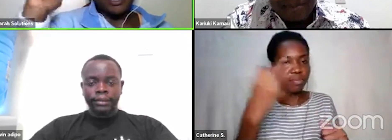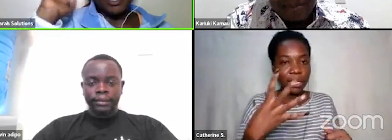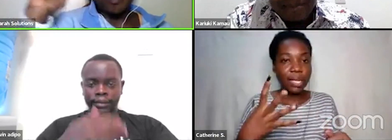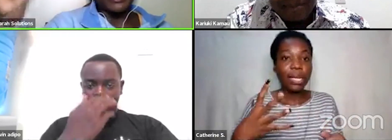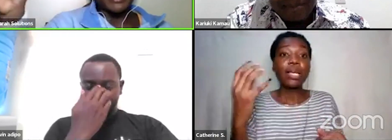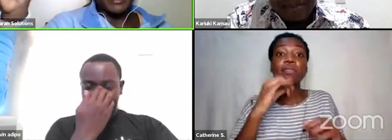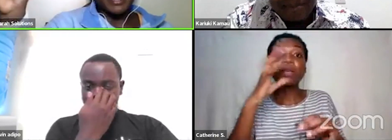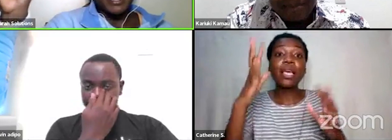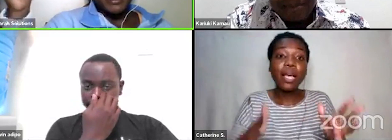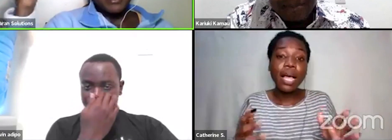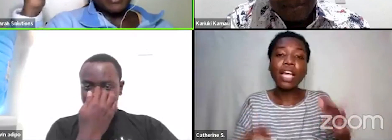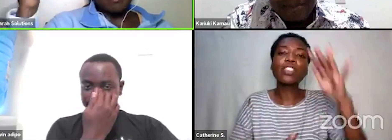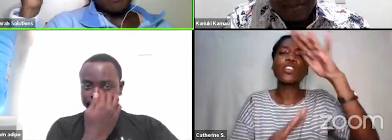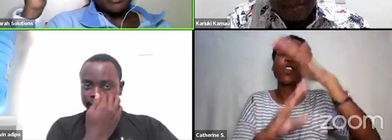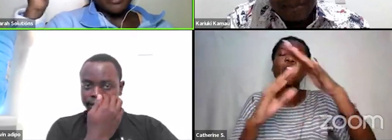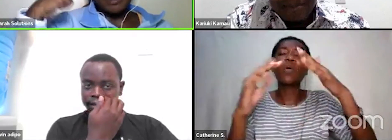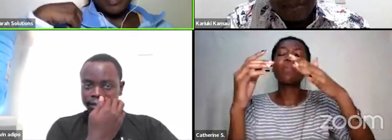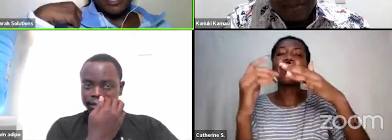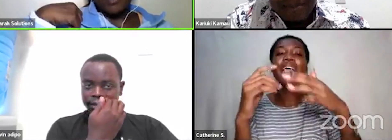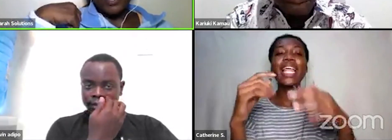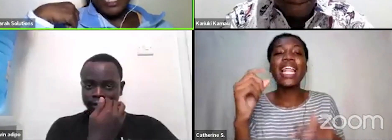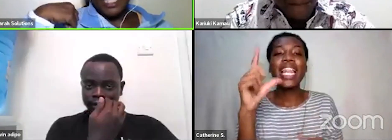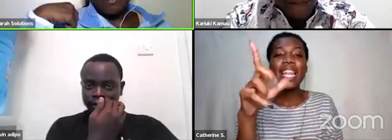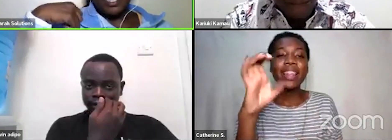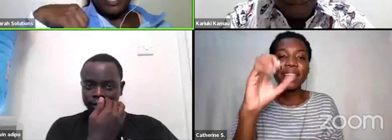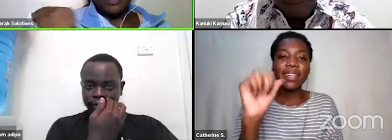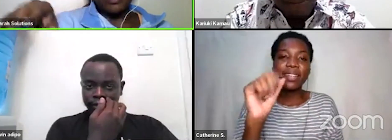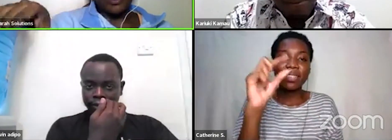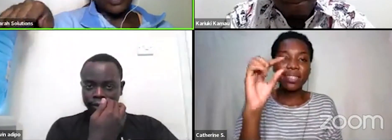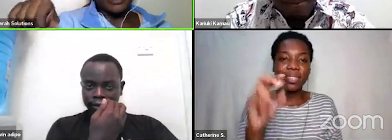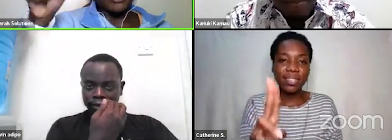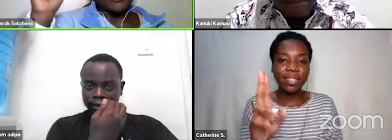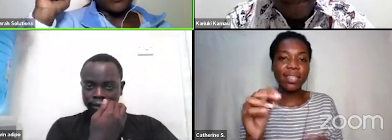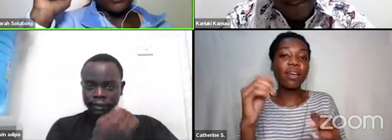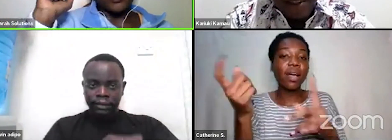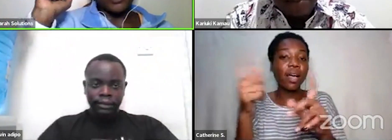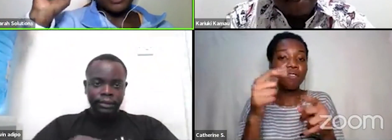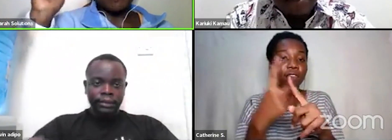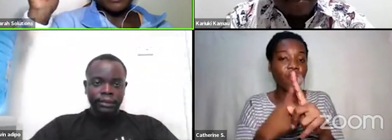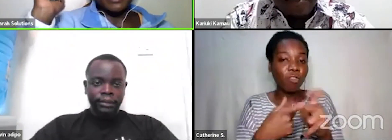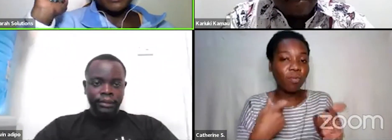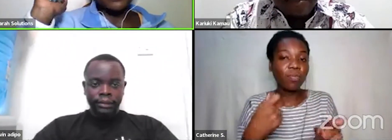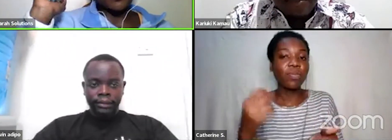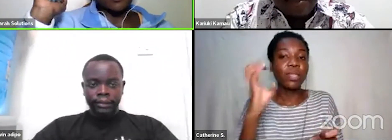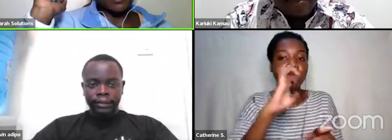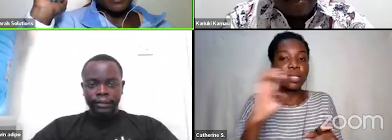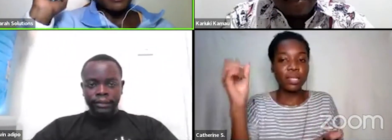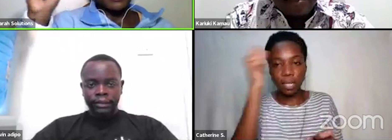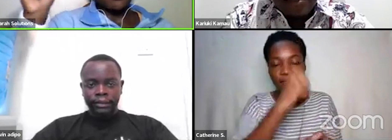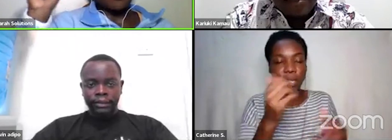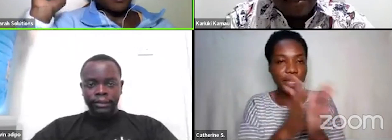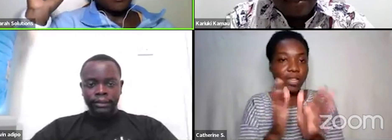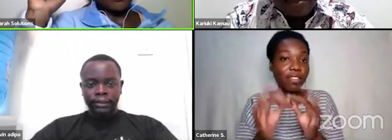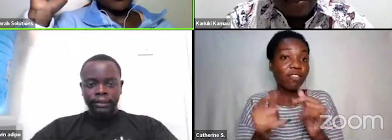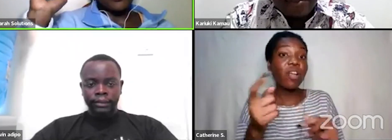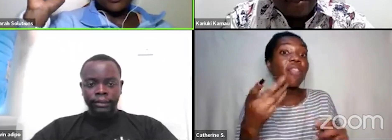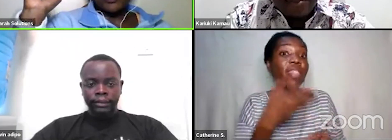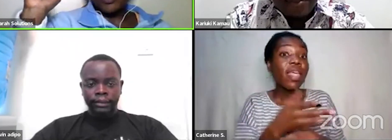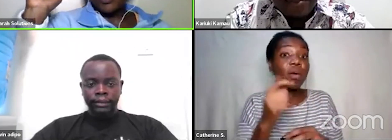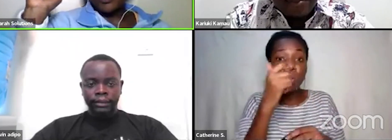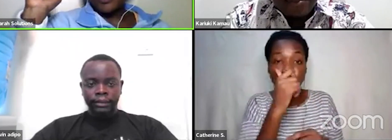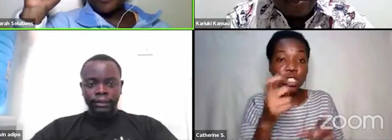the list, top on the league are coming as speakers for East Africa. So if you're here and you wish to join us, please get in touch with me and we'll